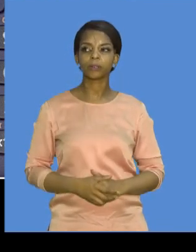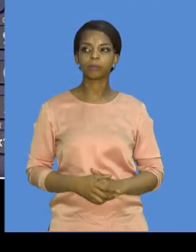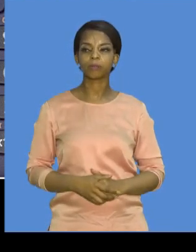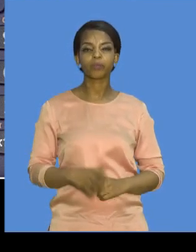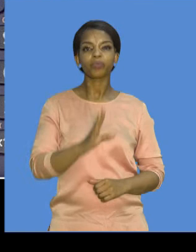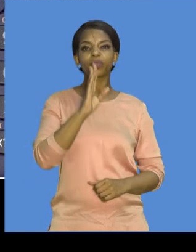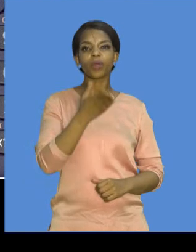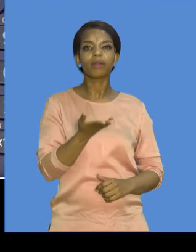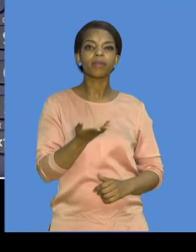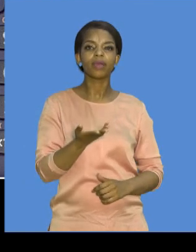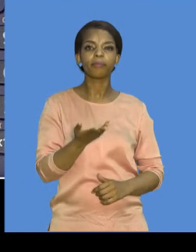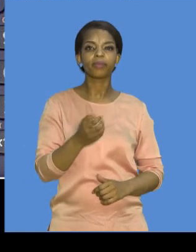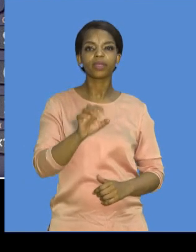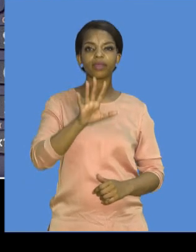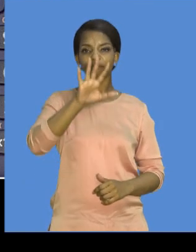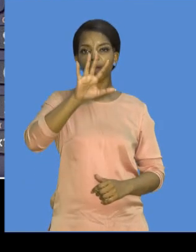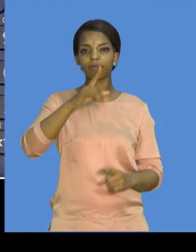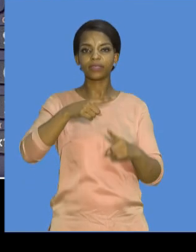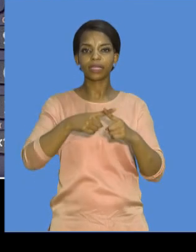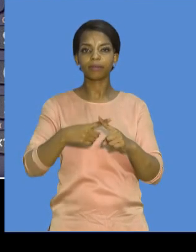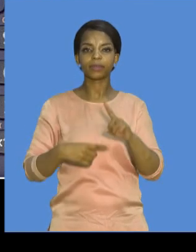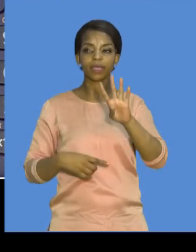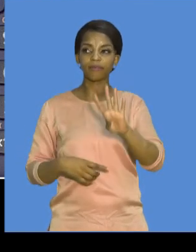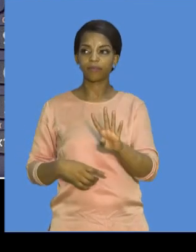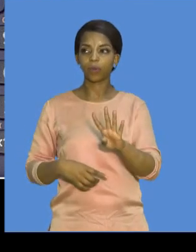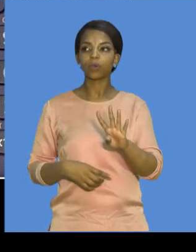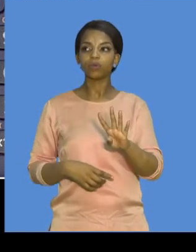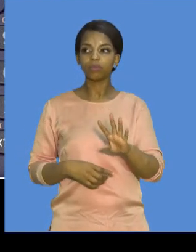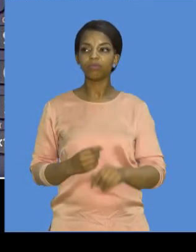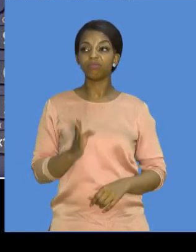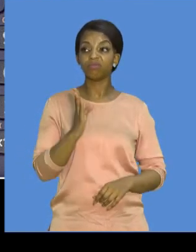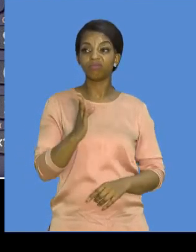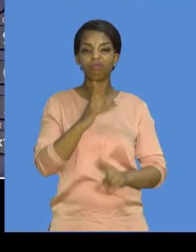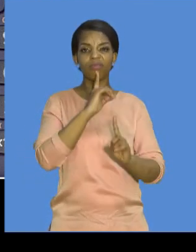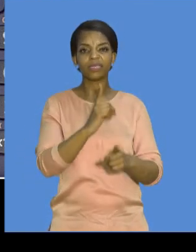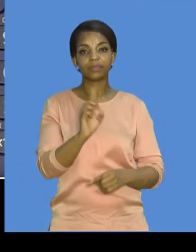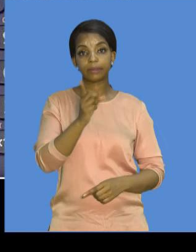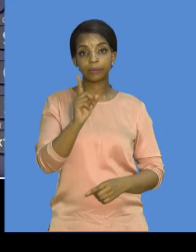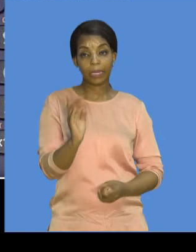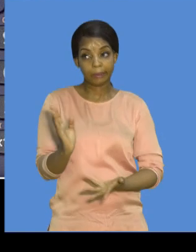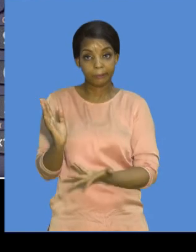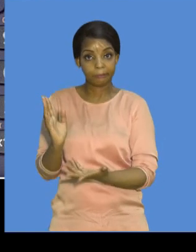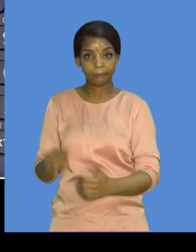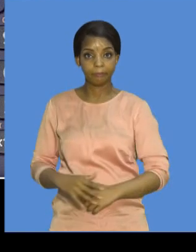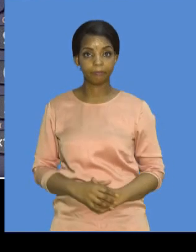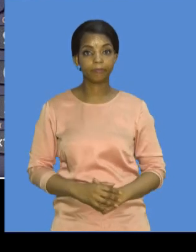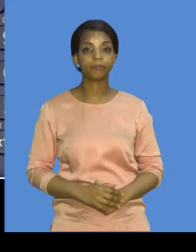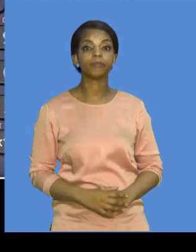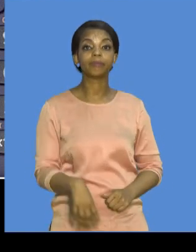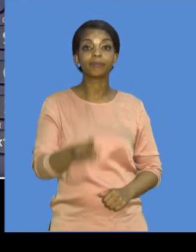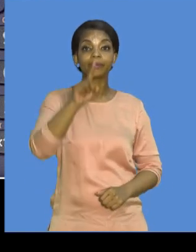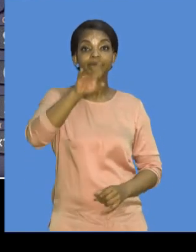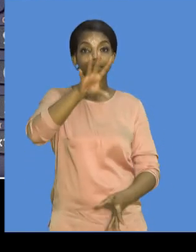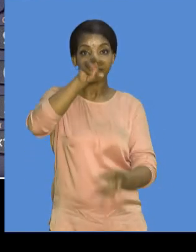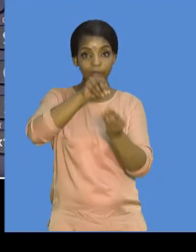5 multiplied by the 4, and this will give me that amount there. So that will be the